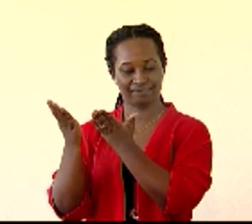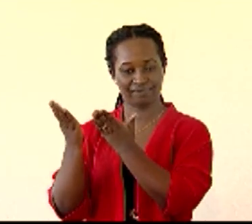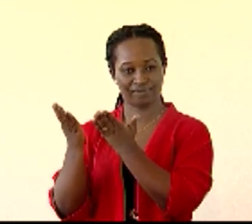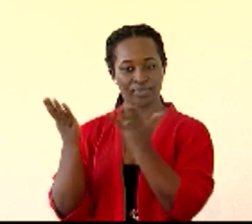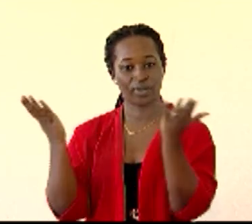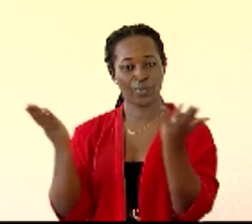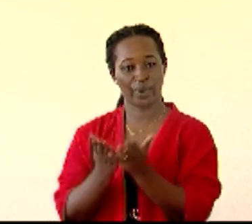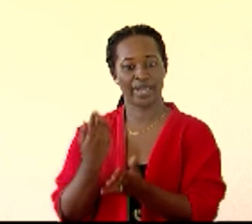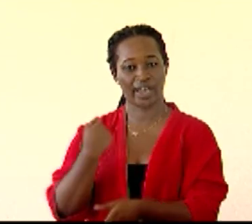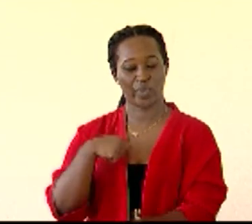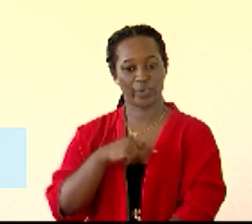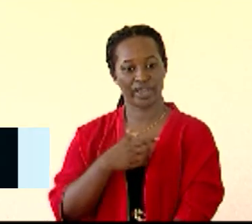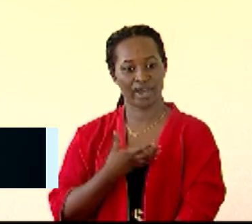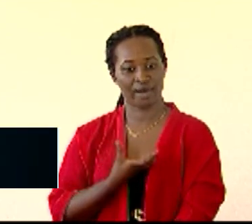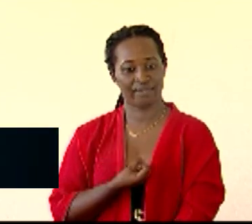where we have